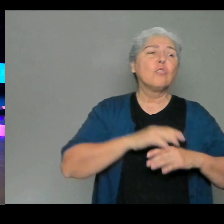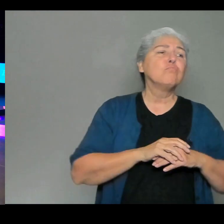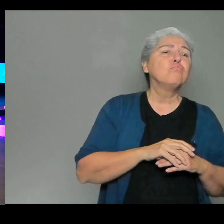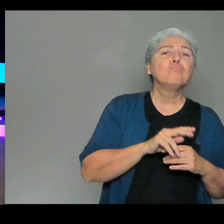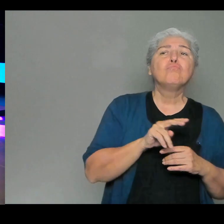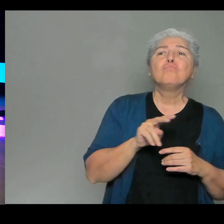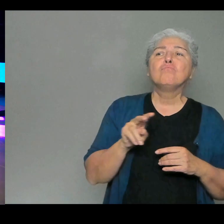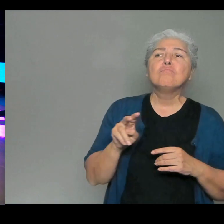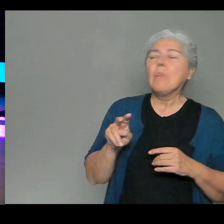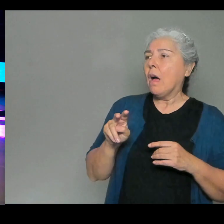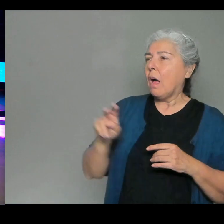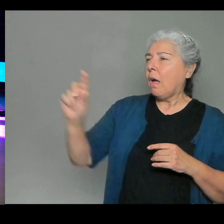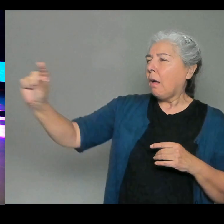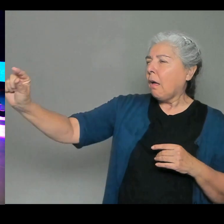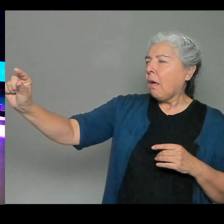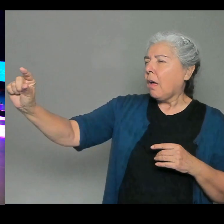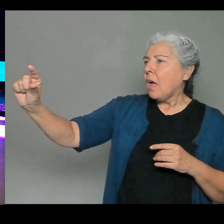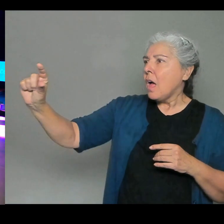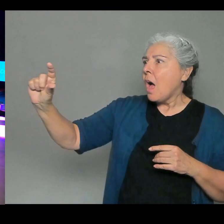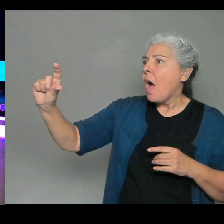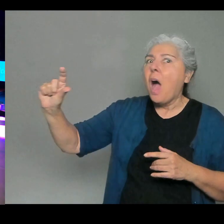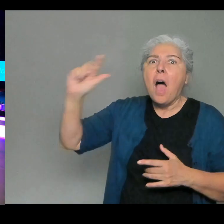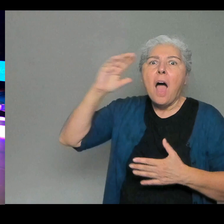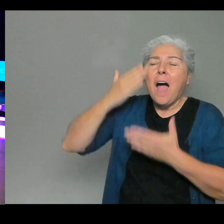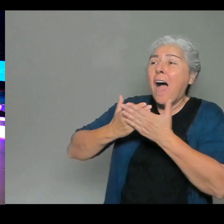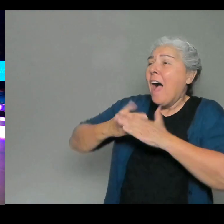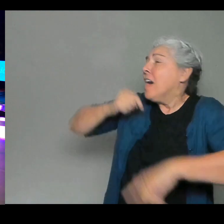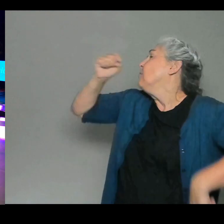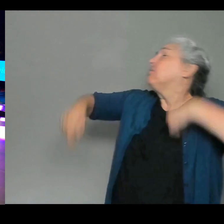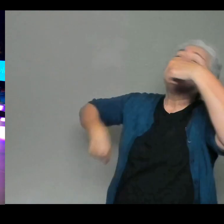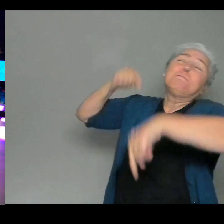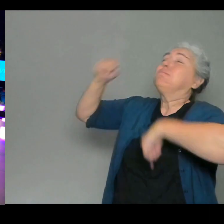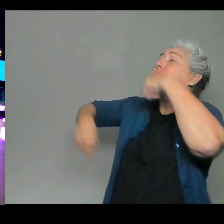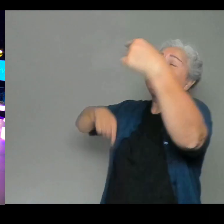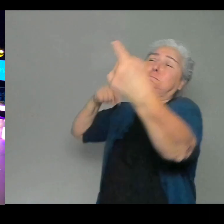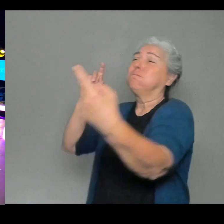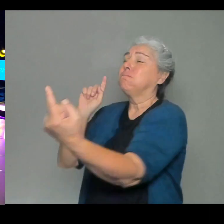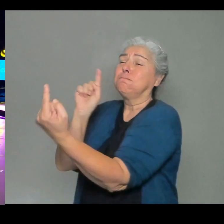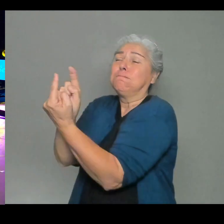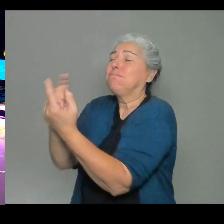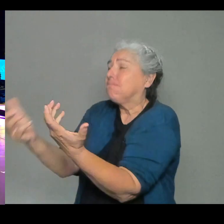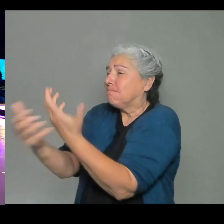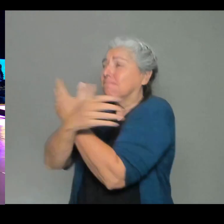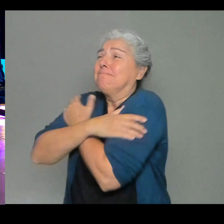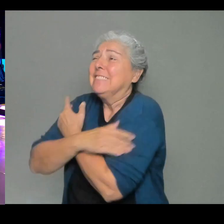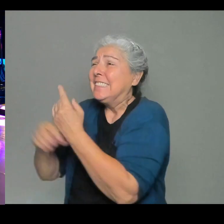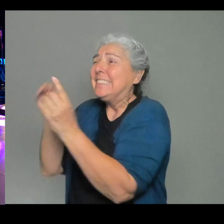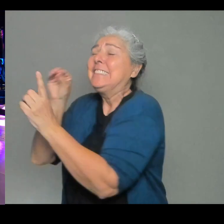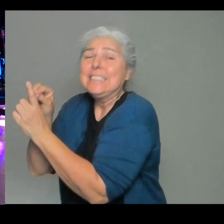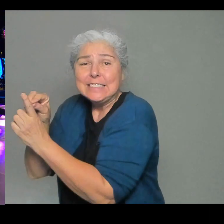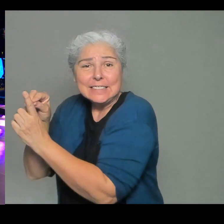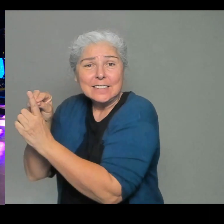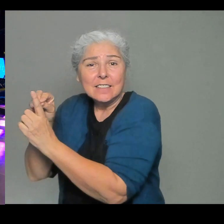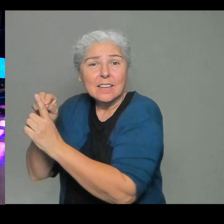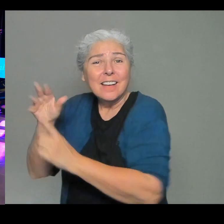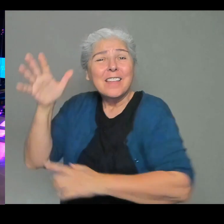saw him and had compassion on him, ran and fell on his neck and kissed him. His father was looking for